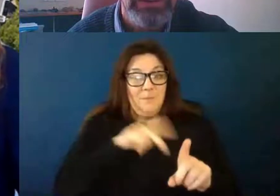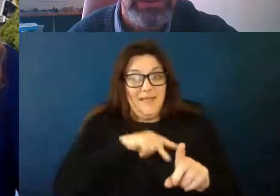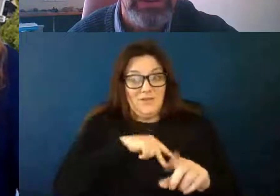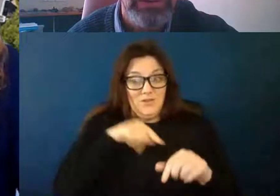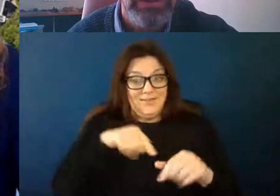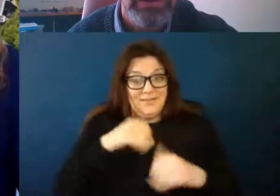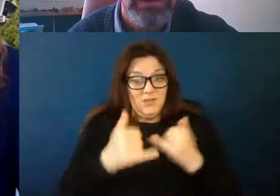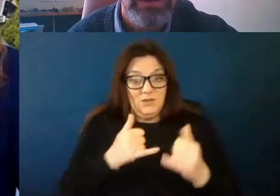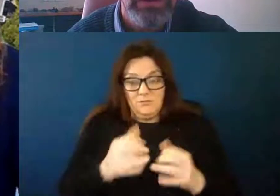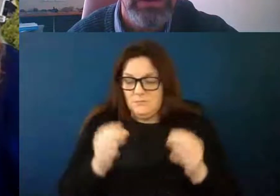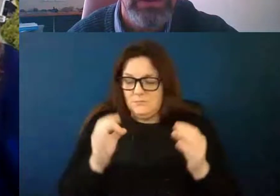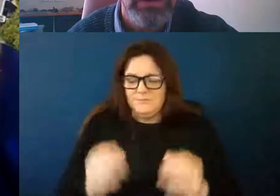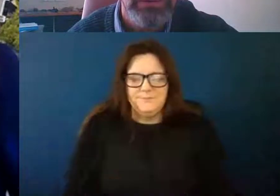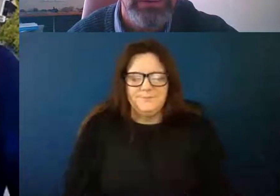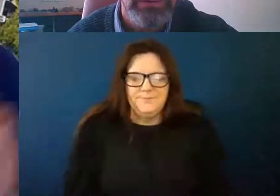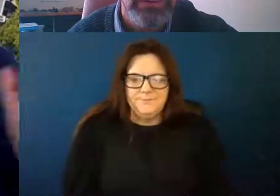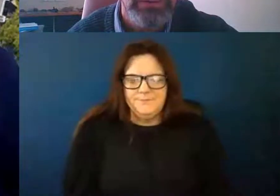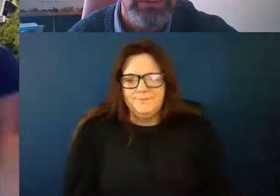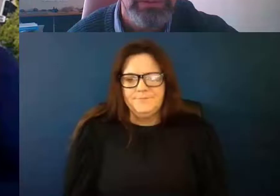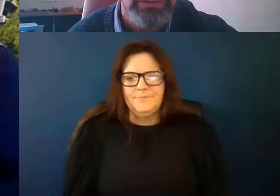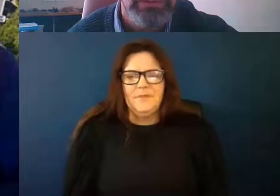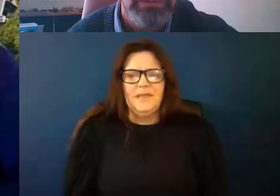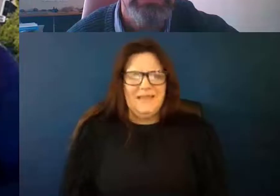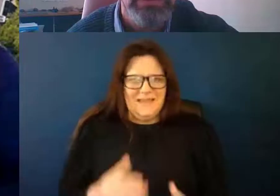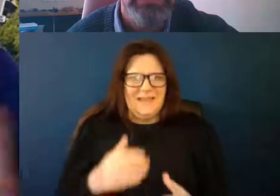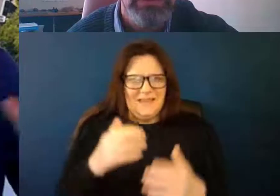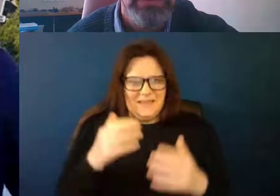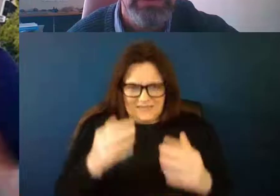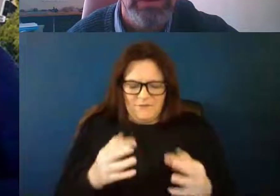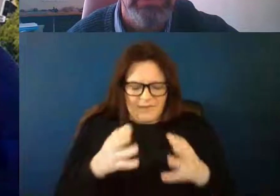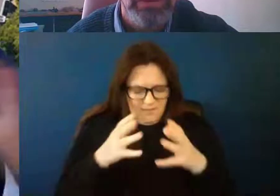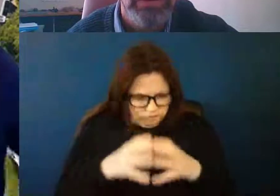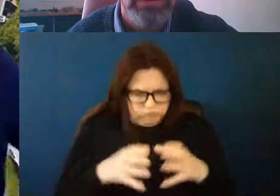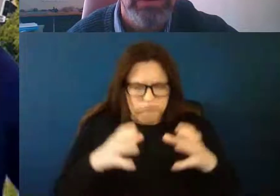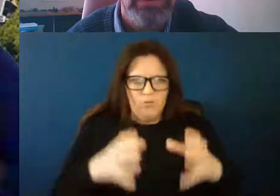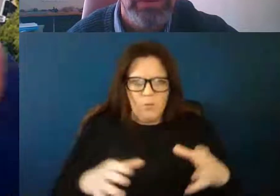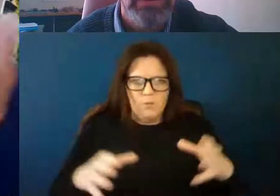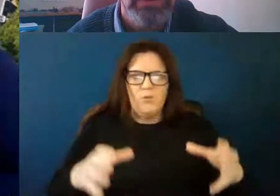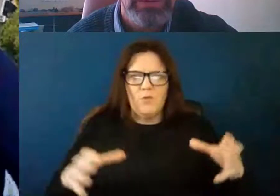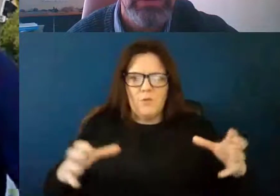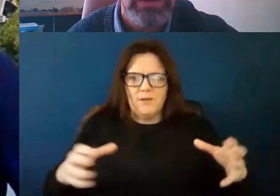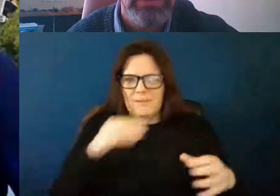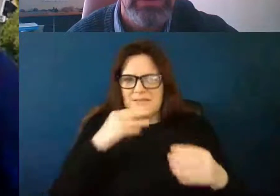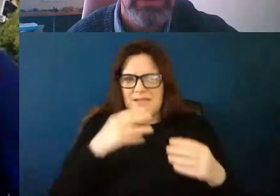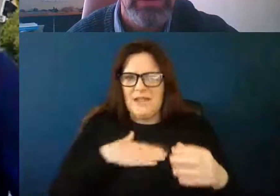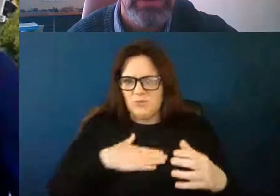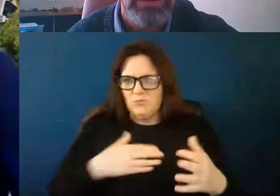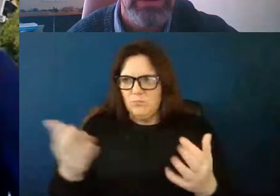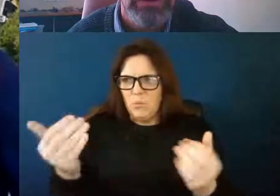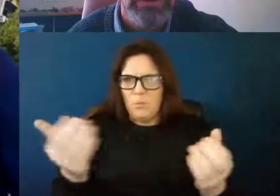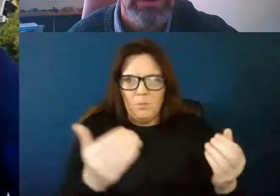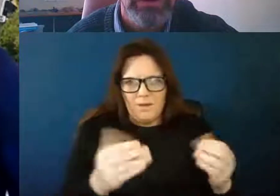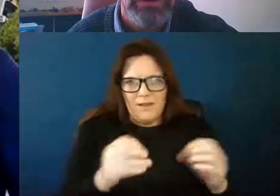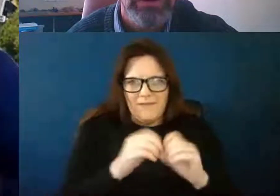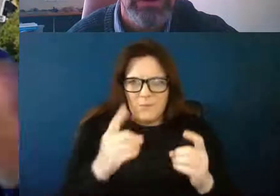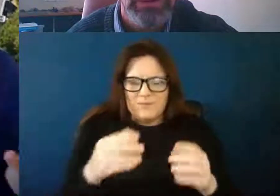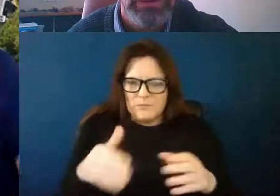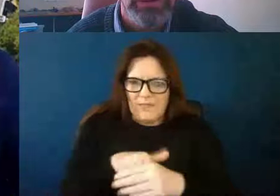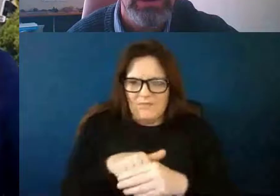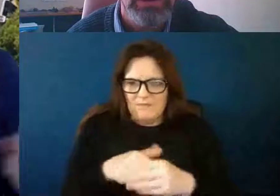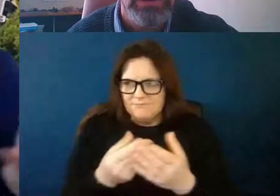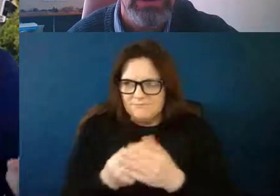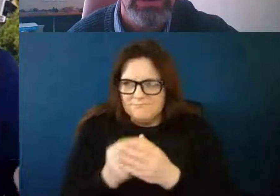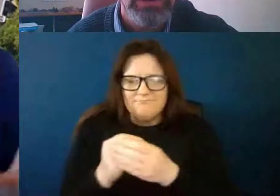this year. So there's definitely kind of a growing momentum there. So we're just kind of pull everyone together so that that we can